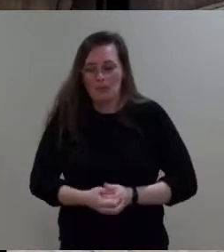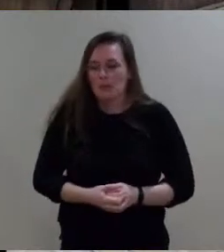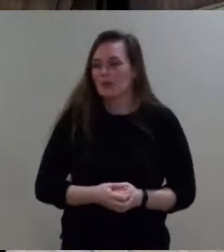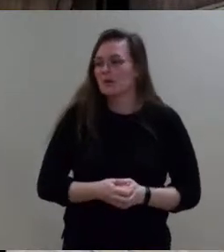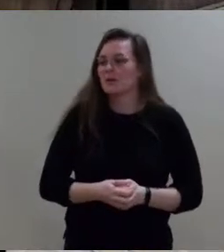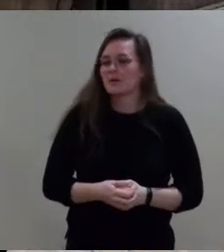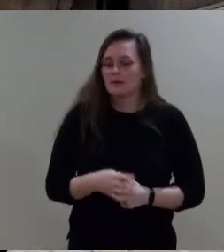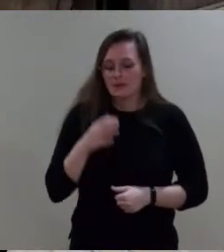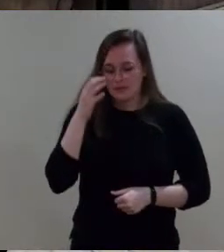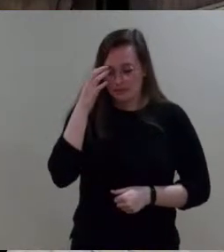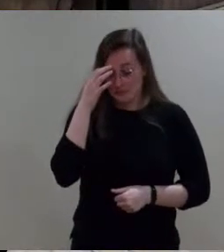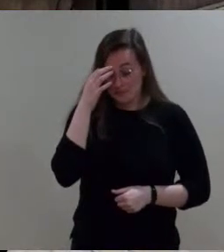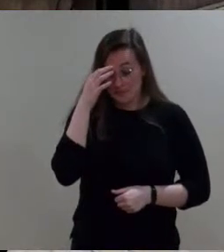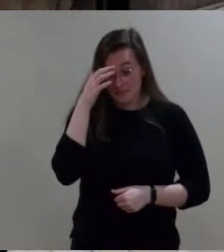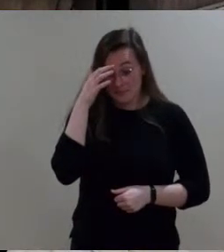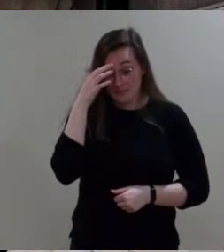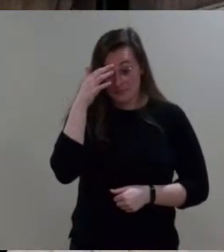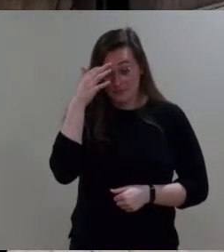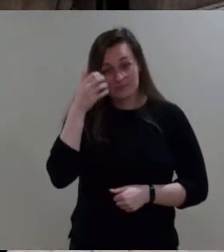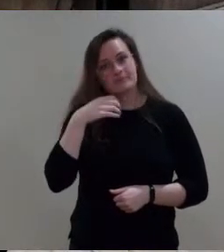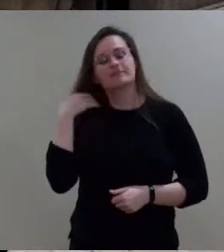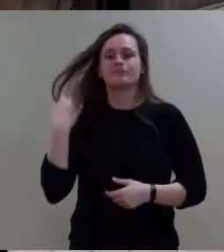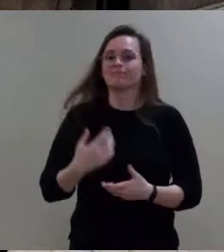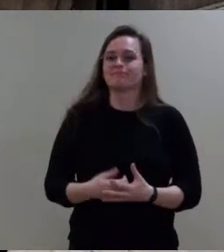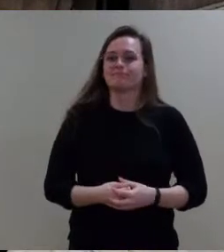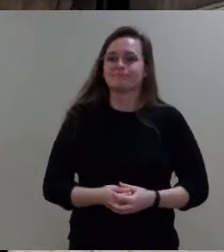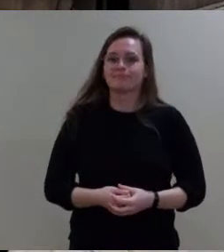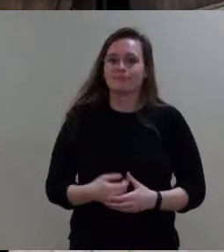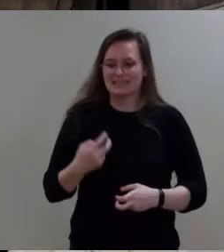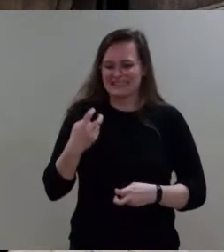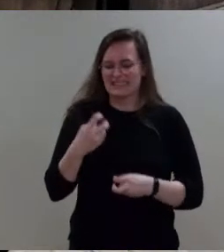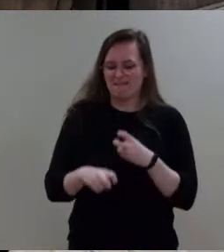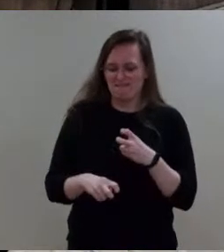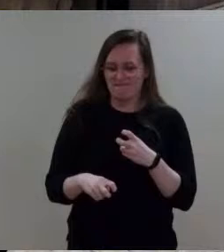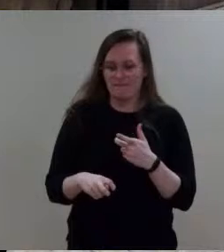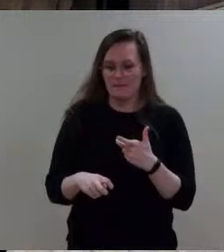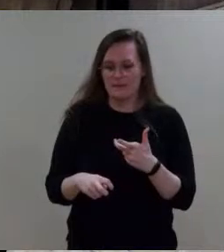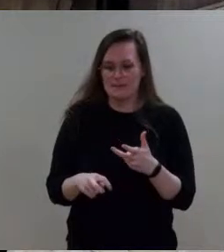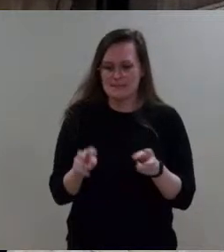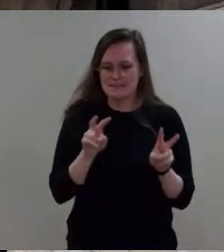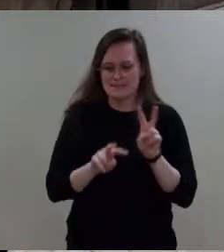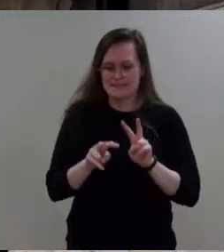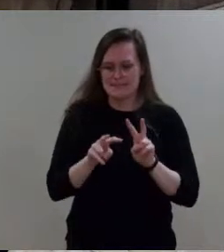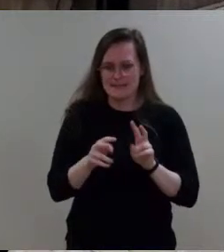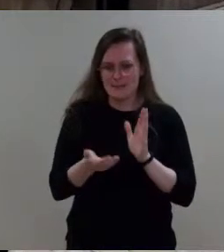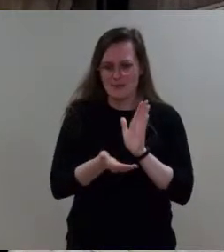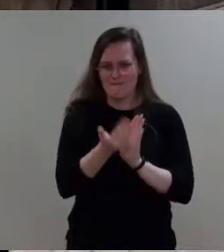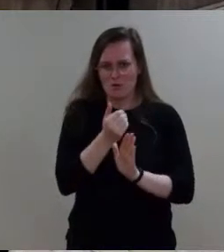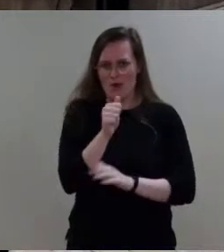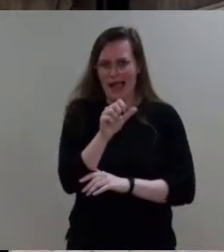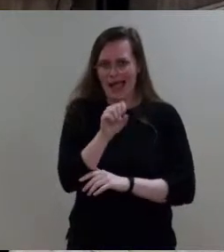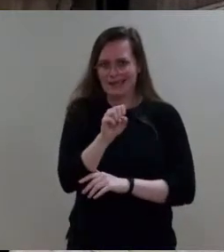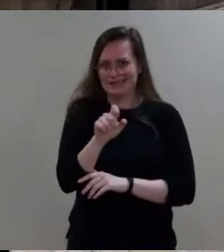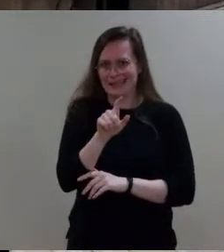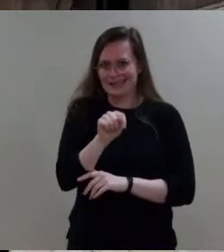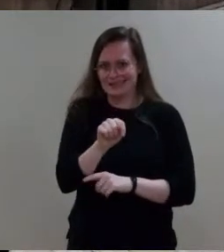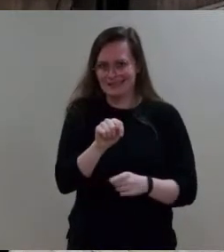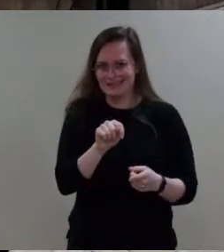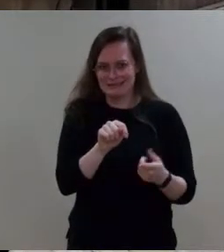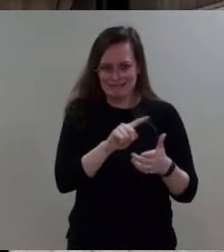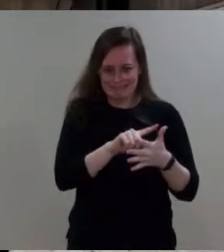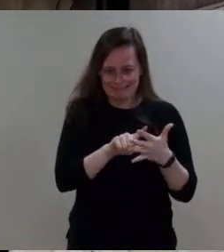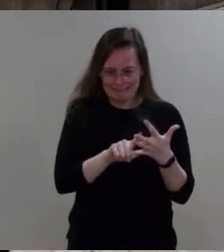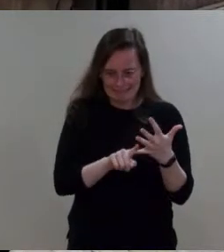I think it's hard to look after assets when your money is low.